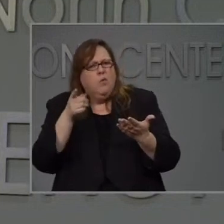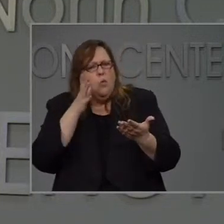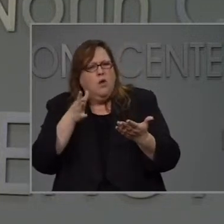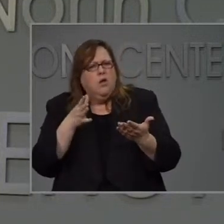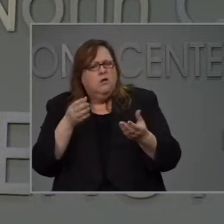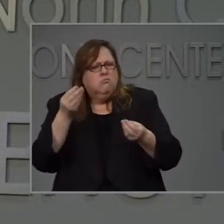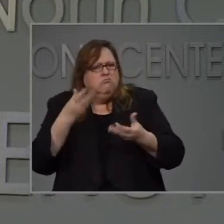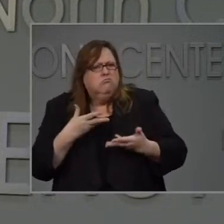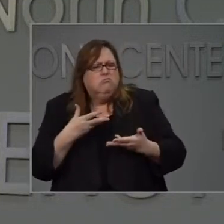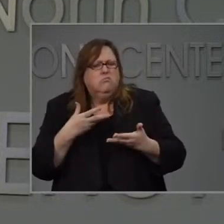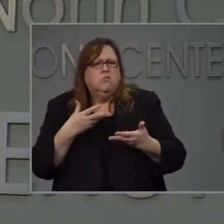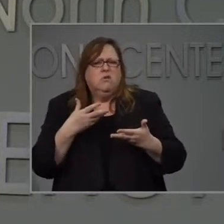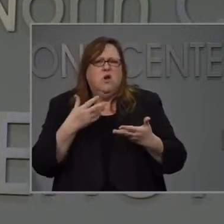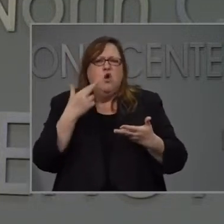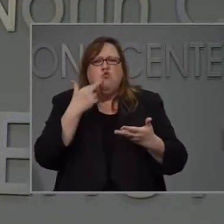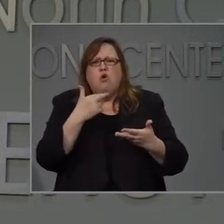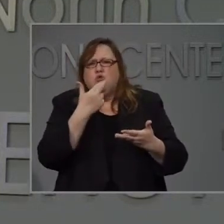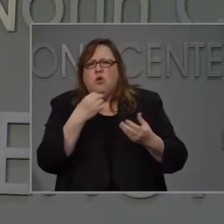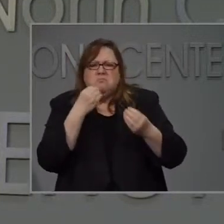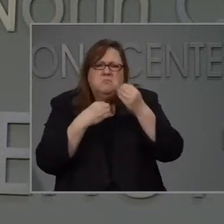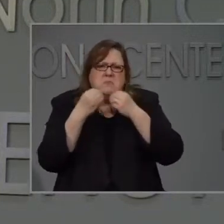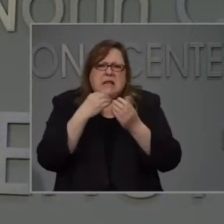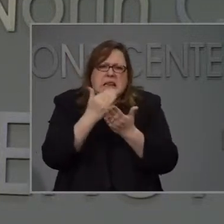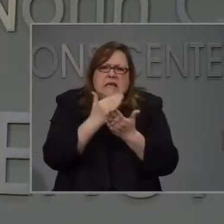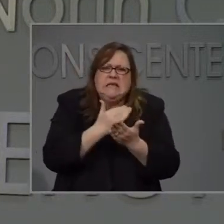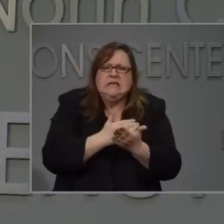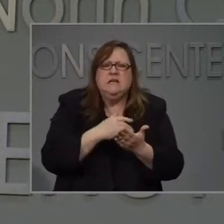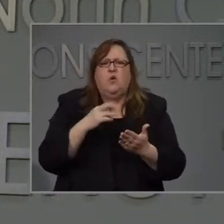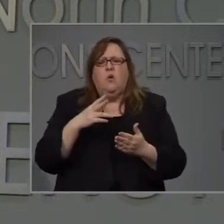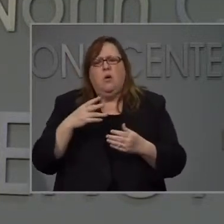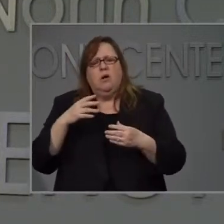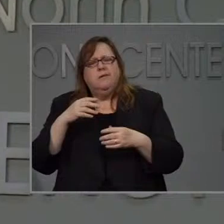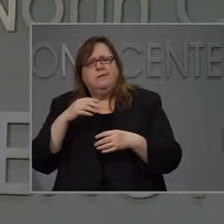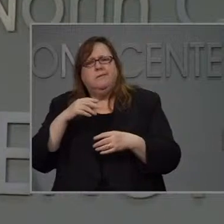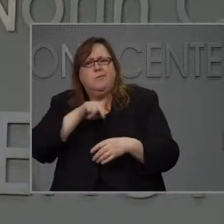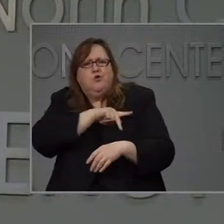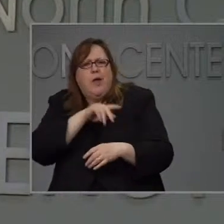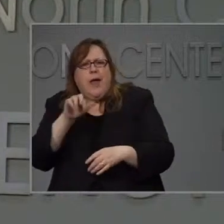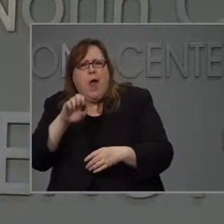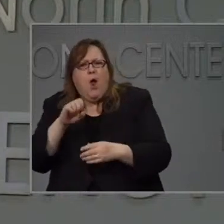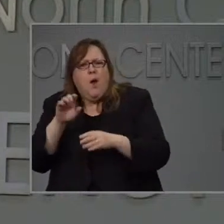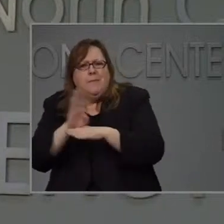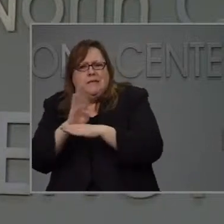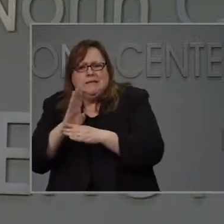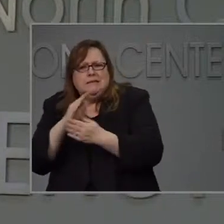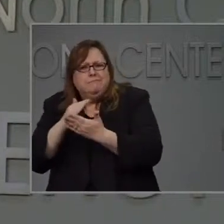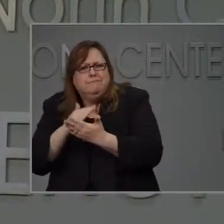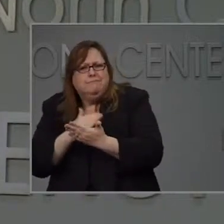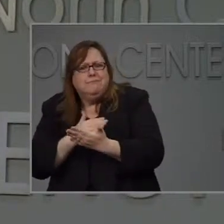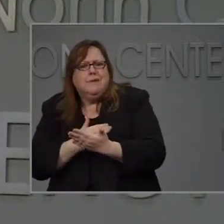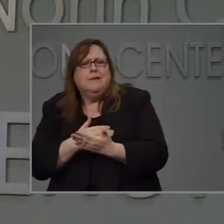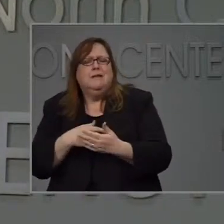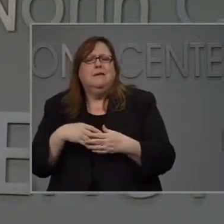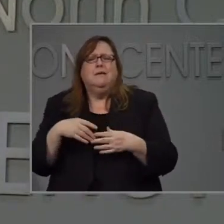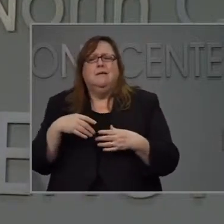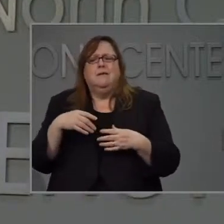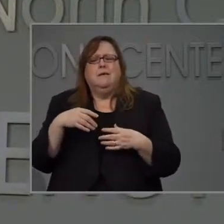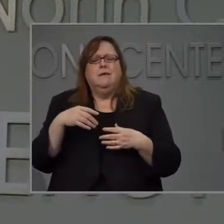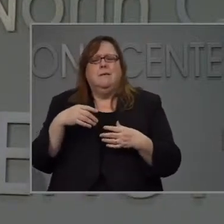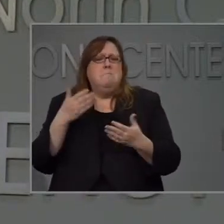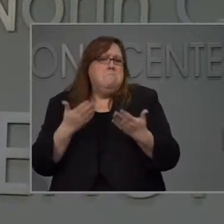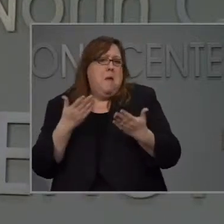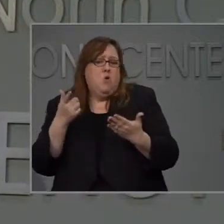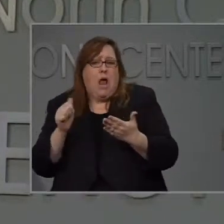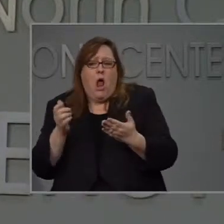restaurant dining lists and personal care businesses? And what do you think about the idea of closing some streets to allow